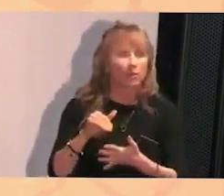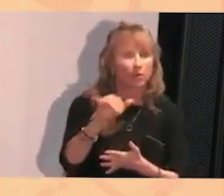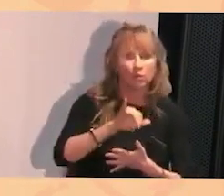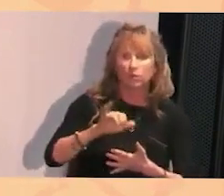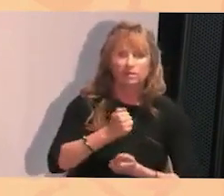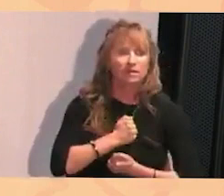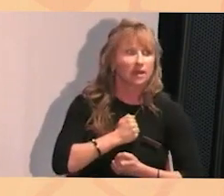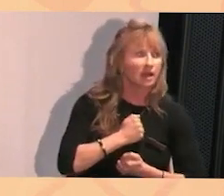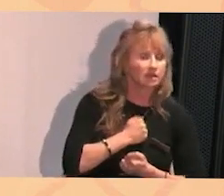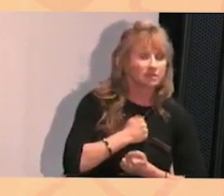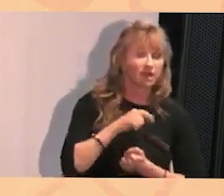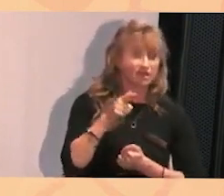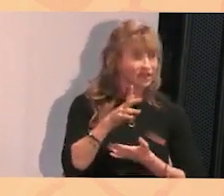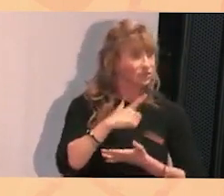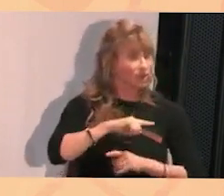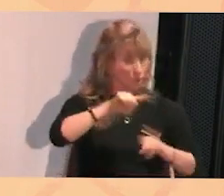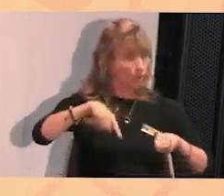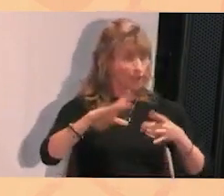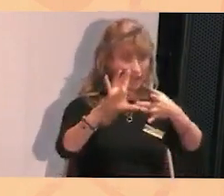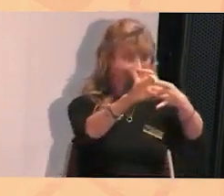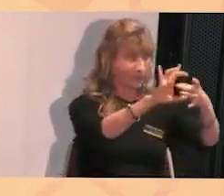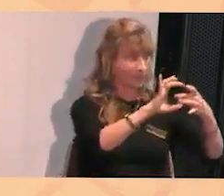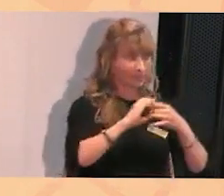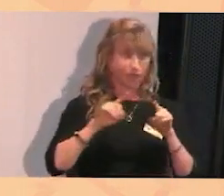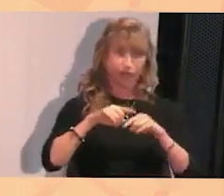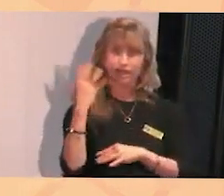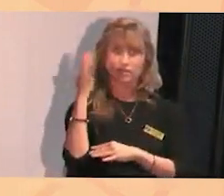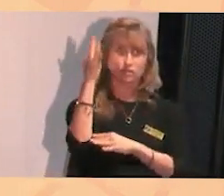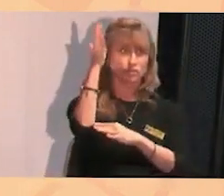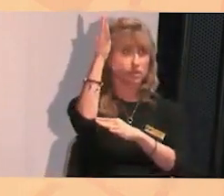that's why we're all connected. It's like a tree.